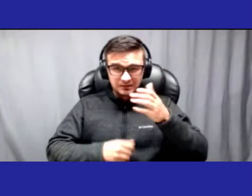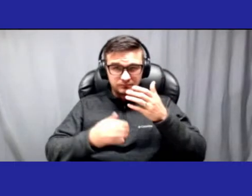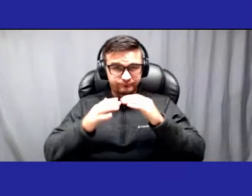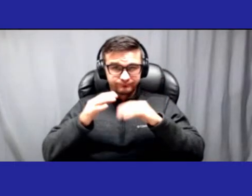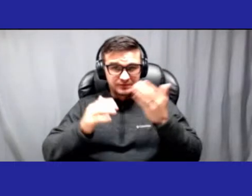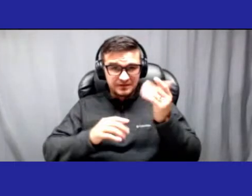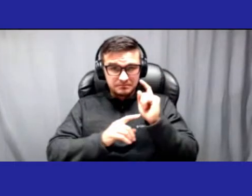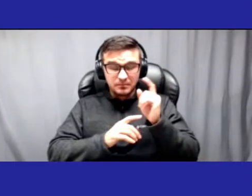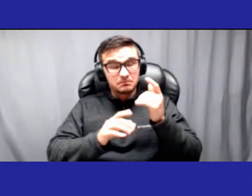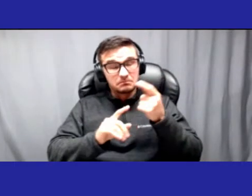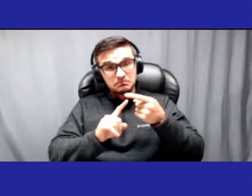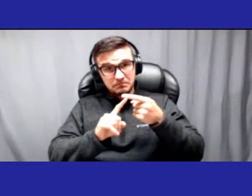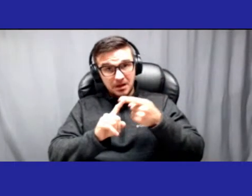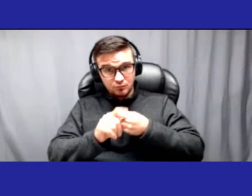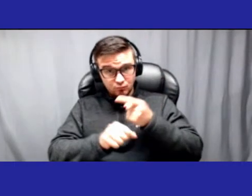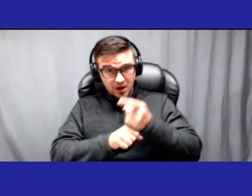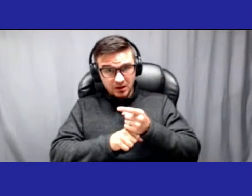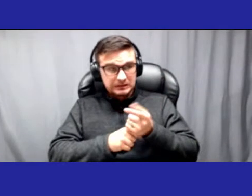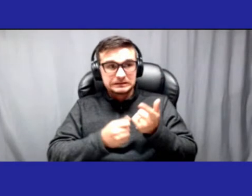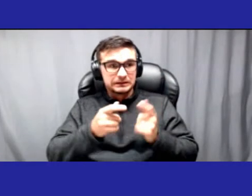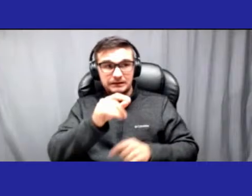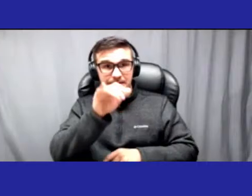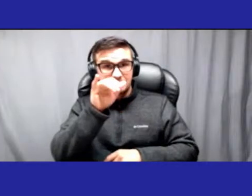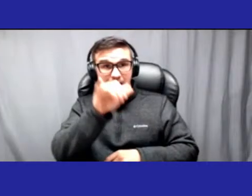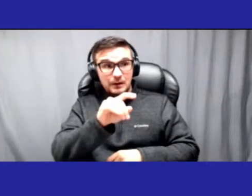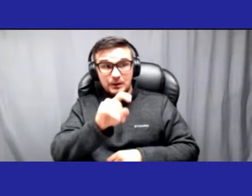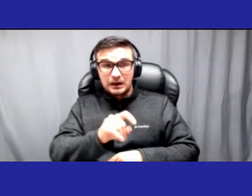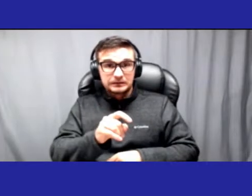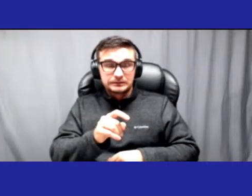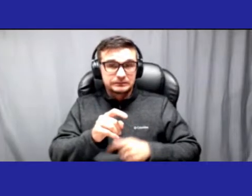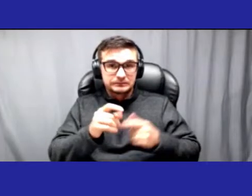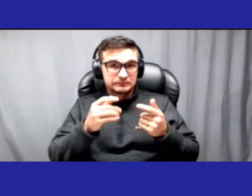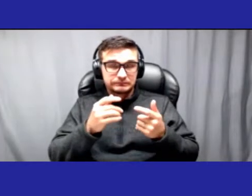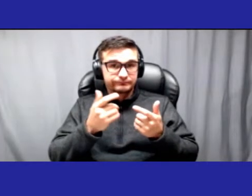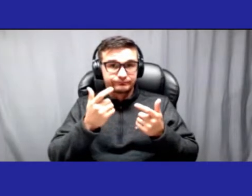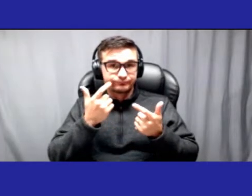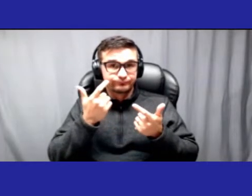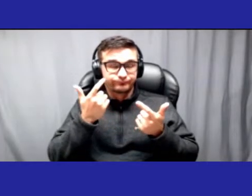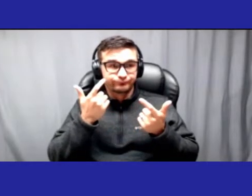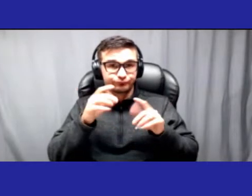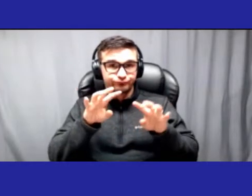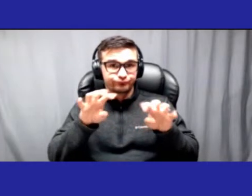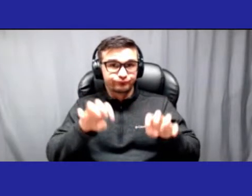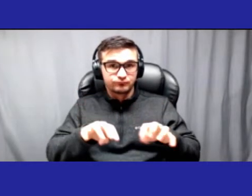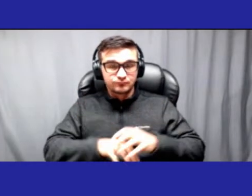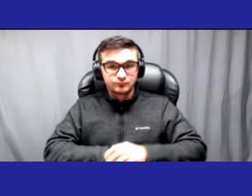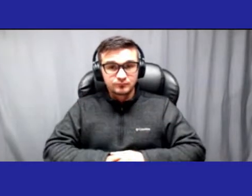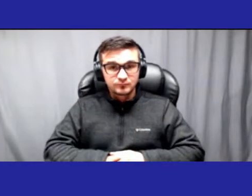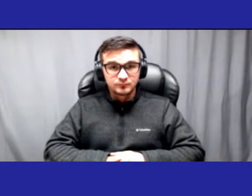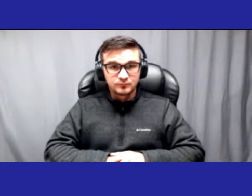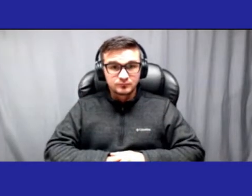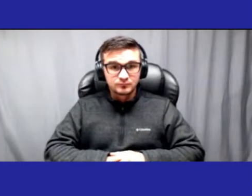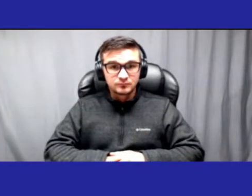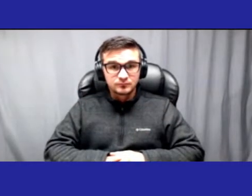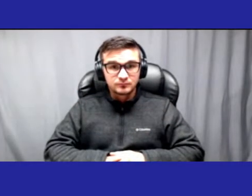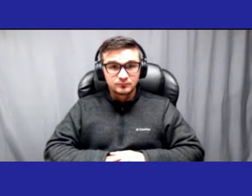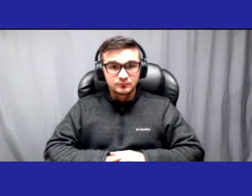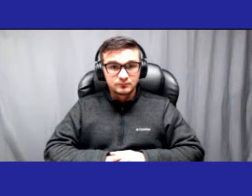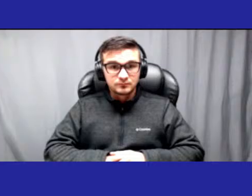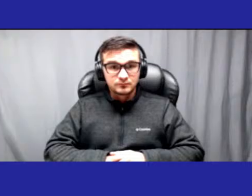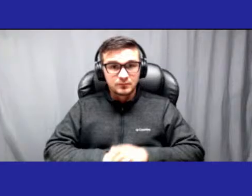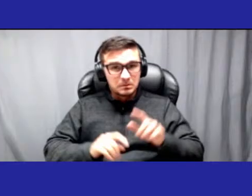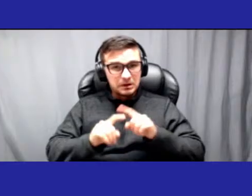That I'm not sure. I mean, they're certainly in the implementation